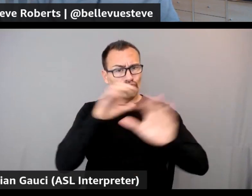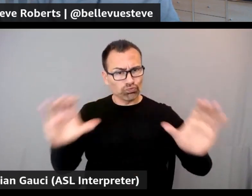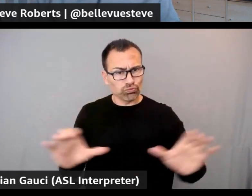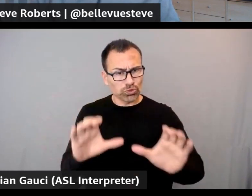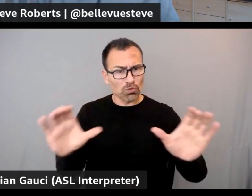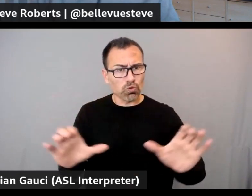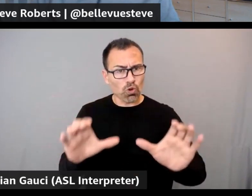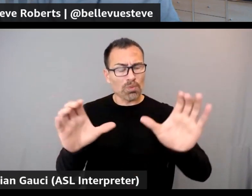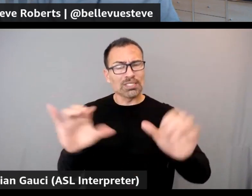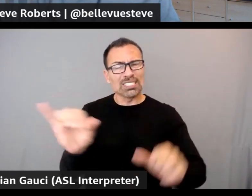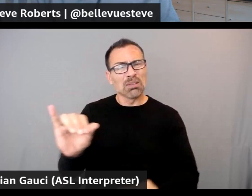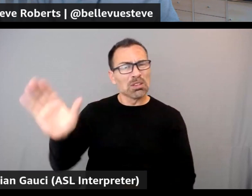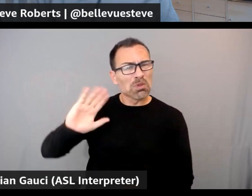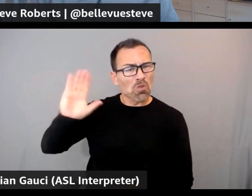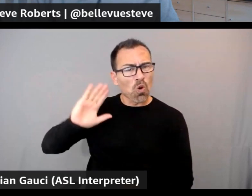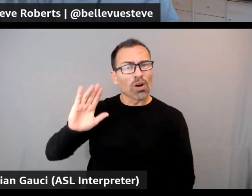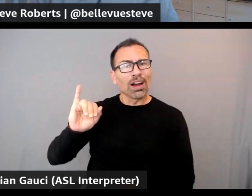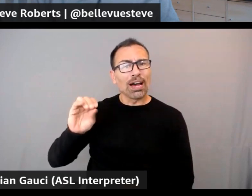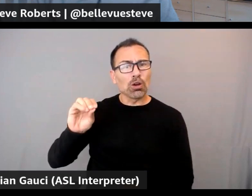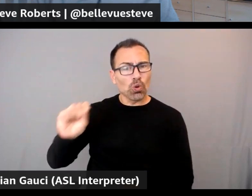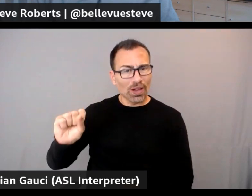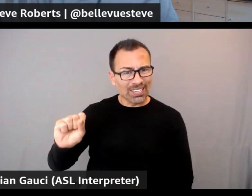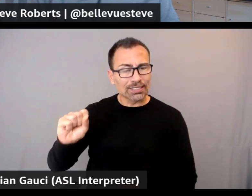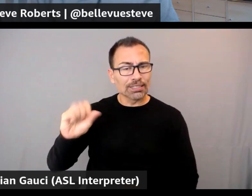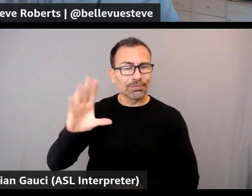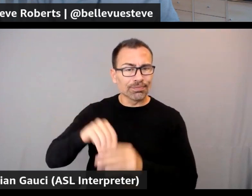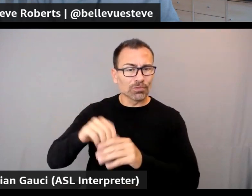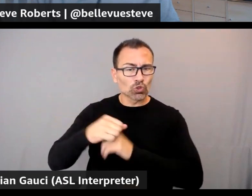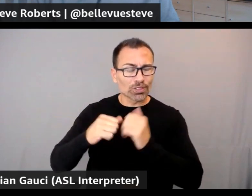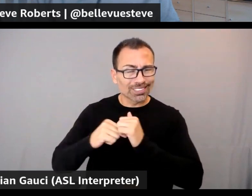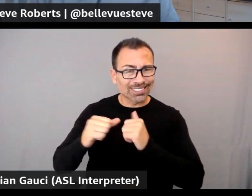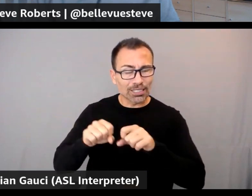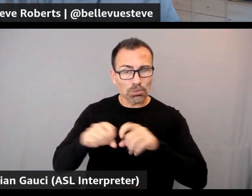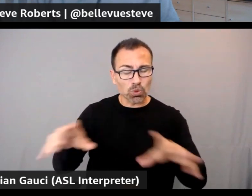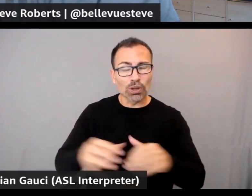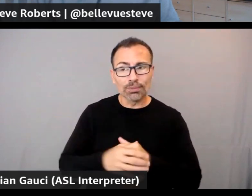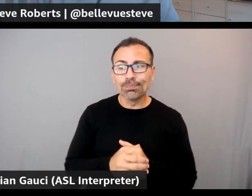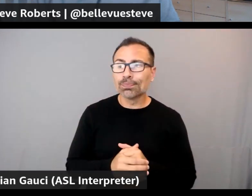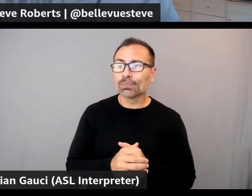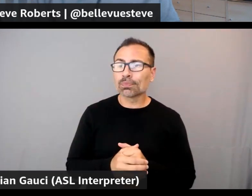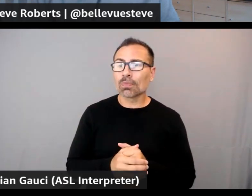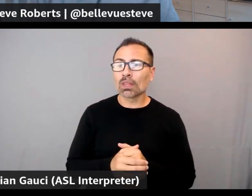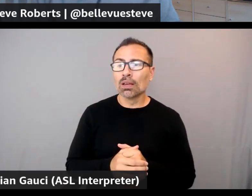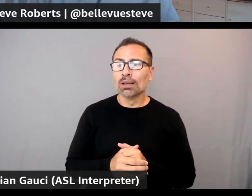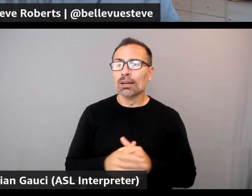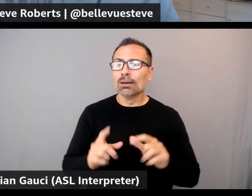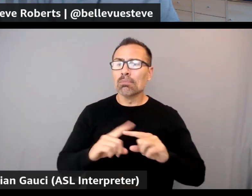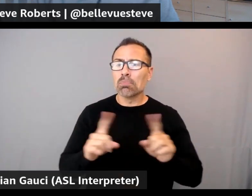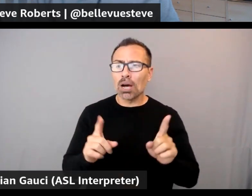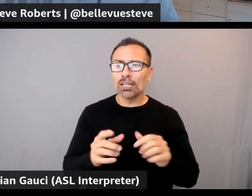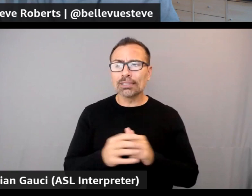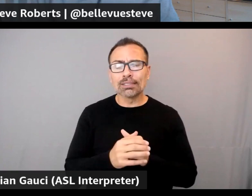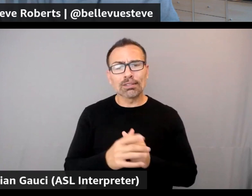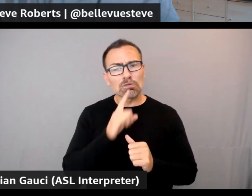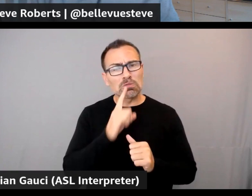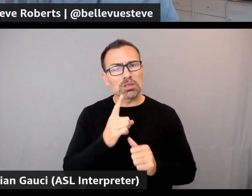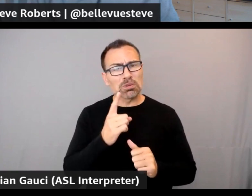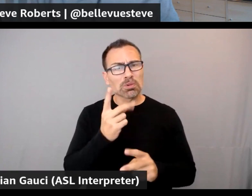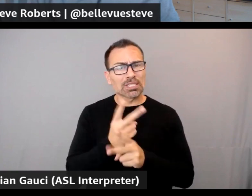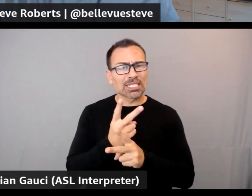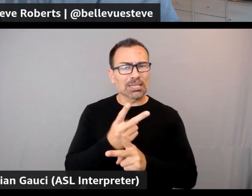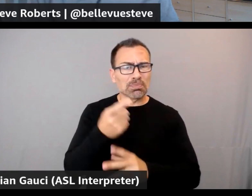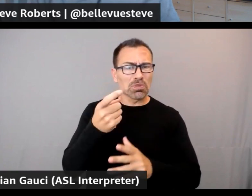previous infrastructure that we deployed with other accelerators, but really keep costs under